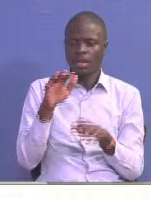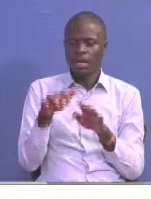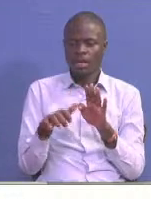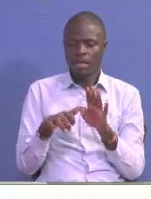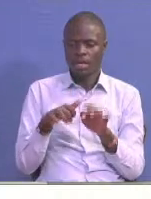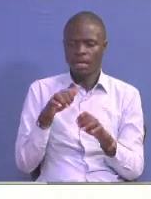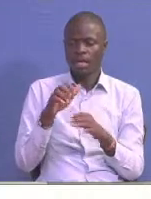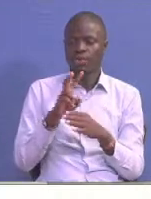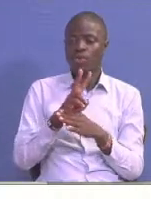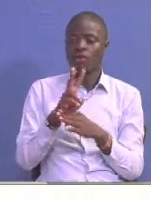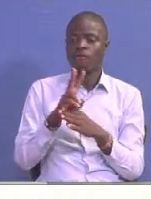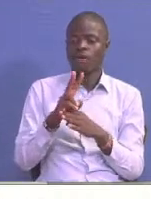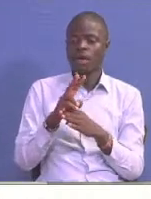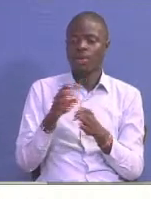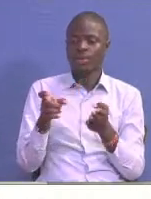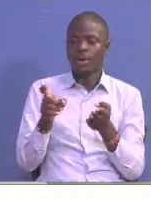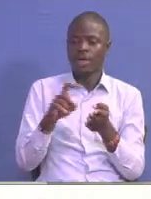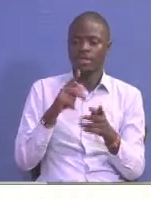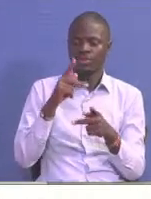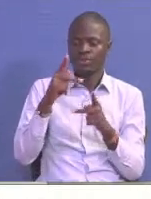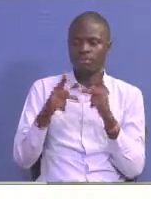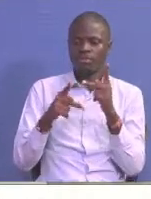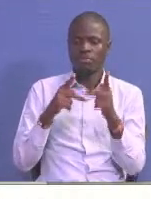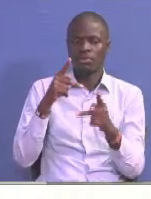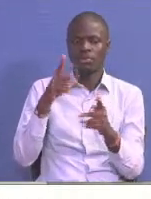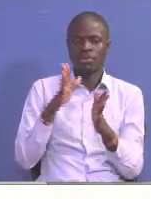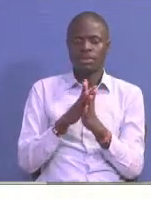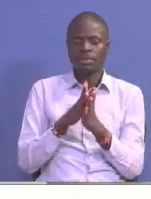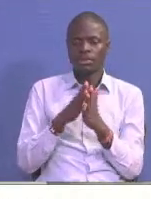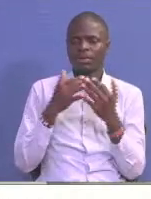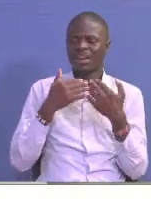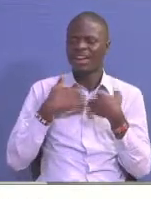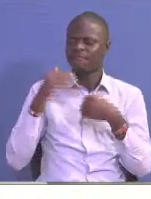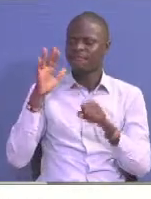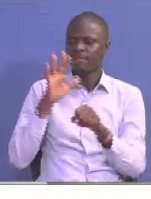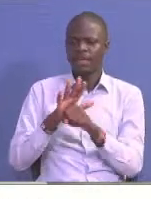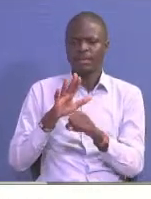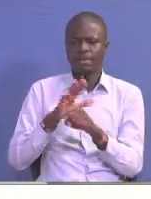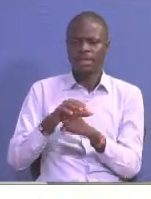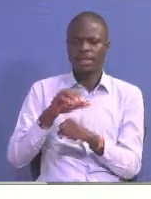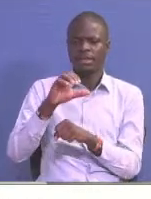agricultural value addition processes. There is a lot of scope